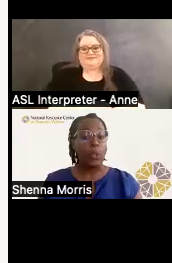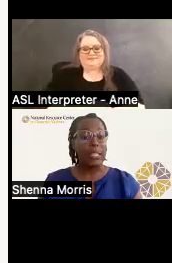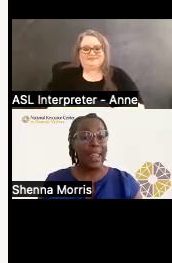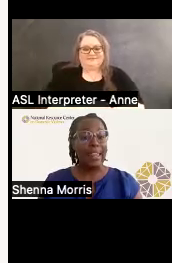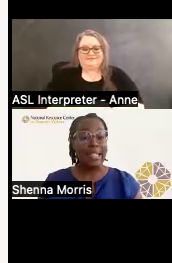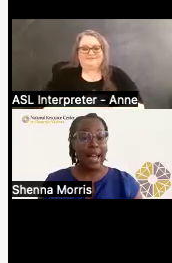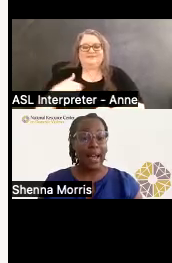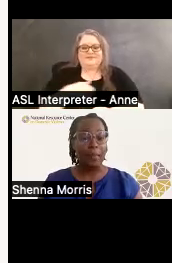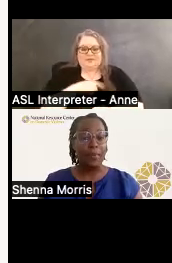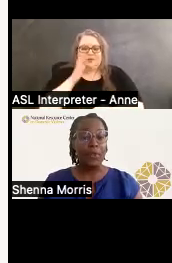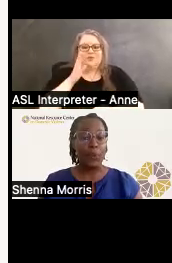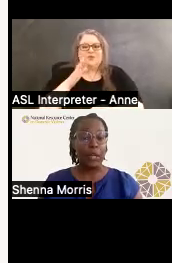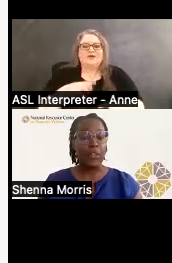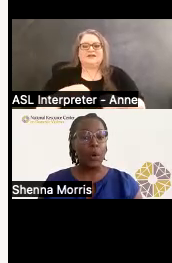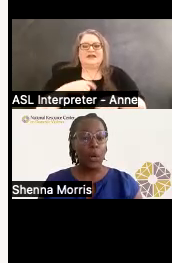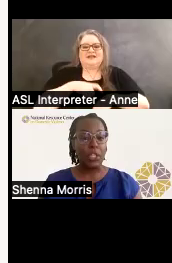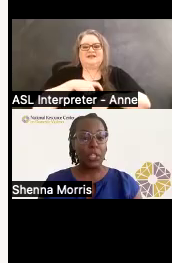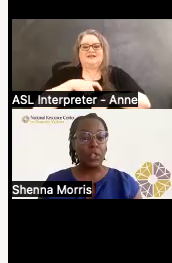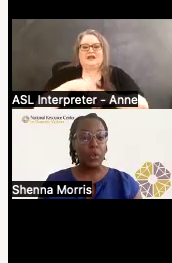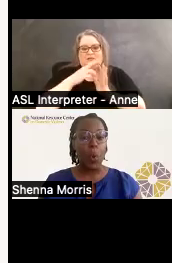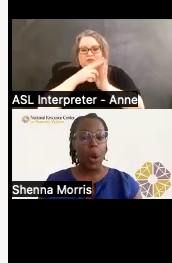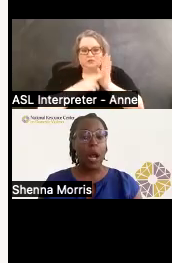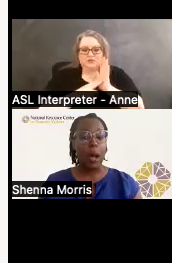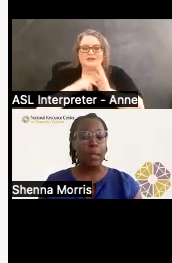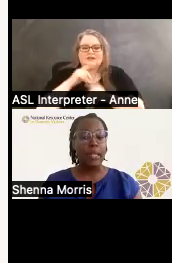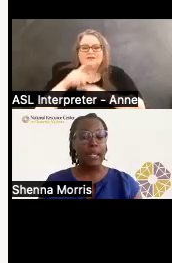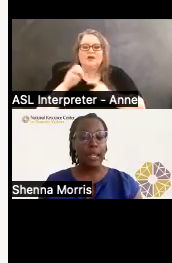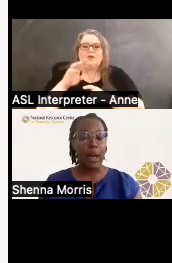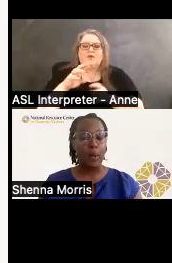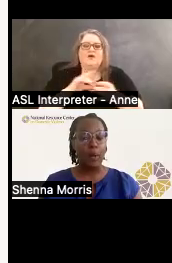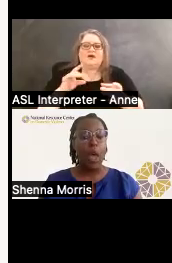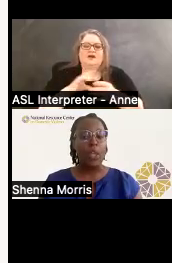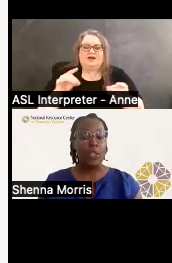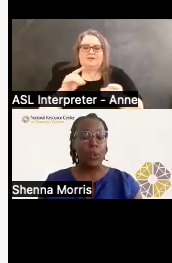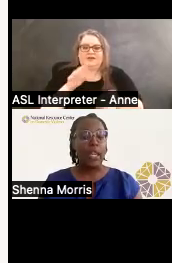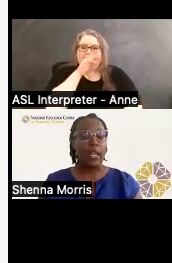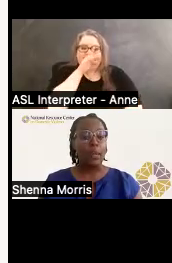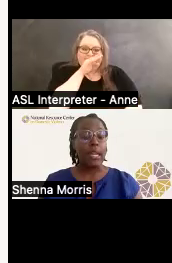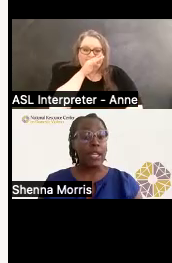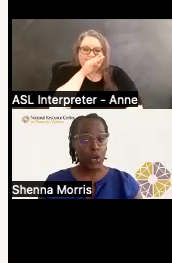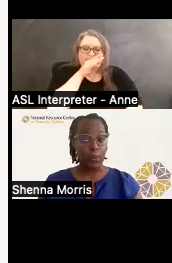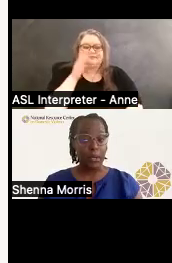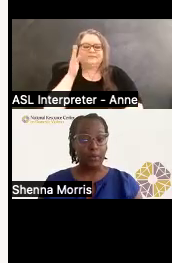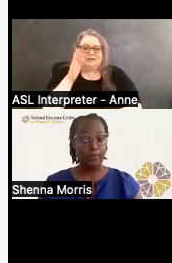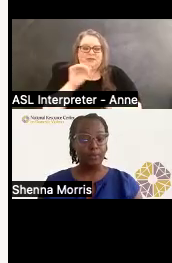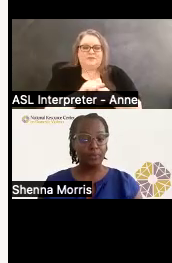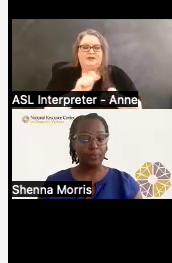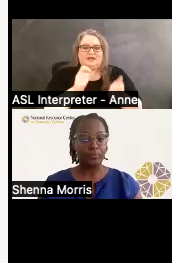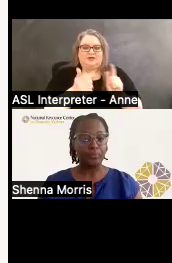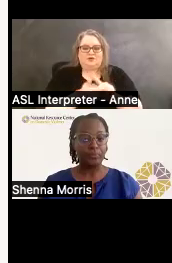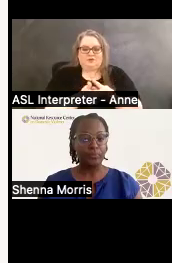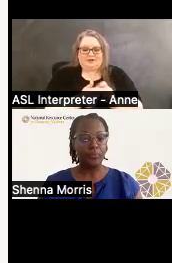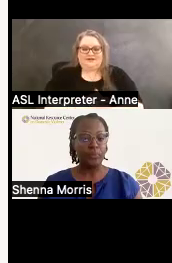We will take the time to read the questions or comments aloud so they can be interpreted.